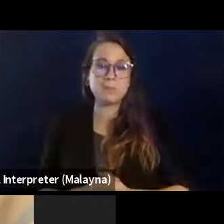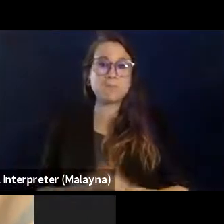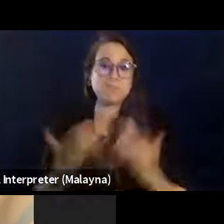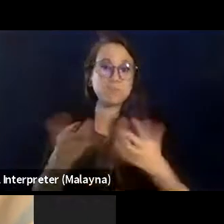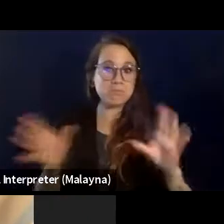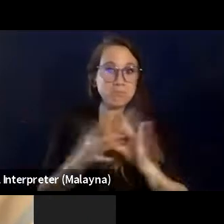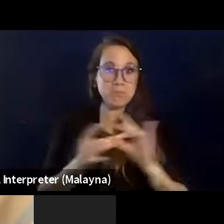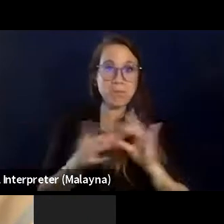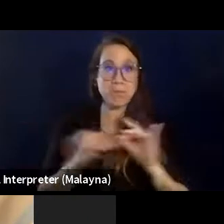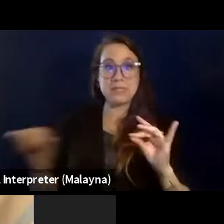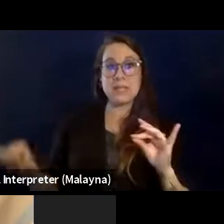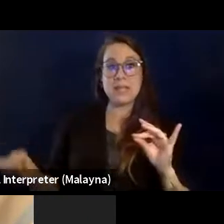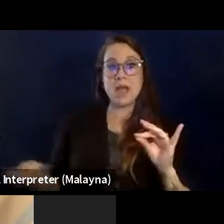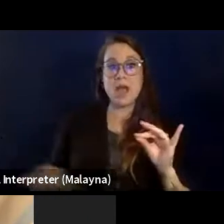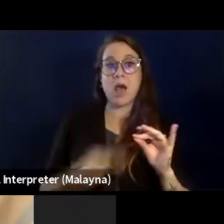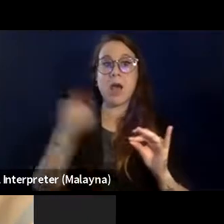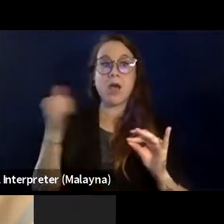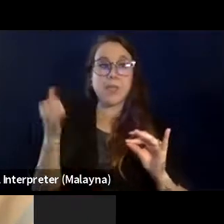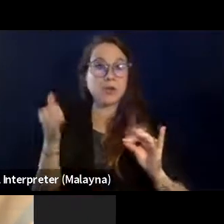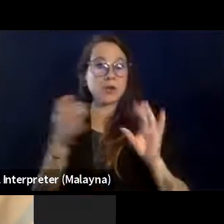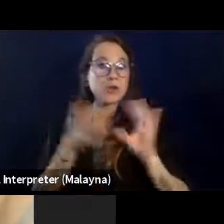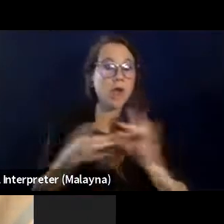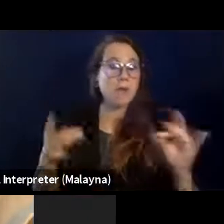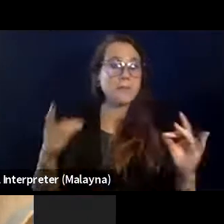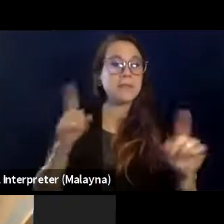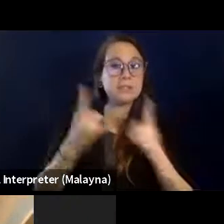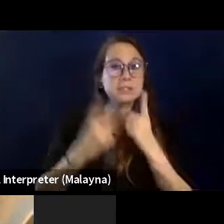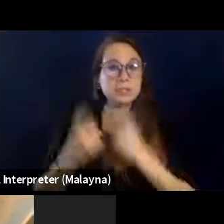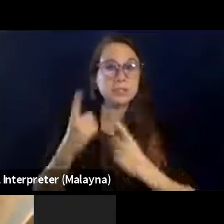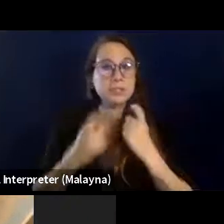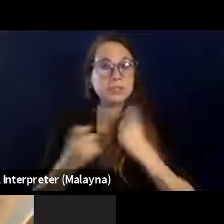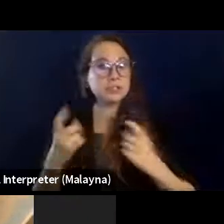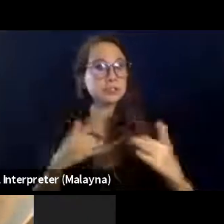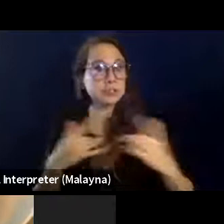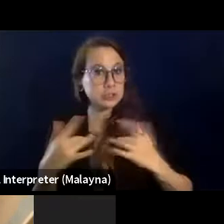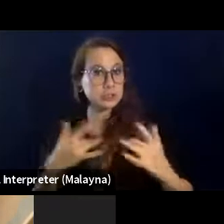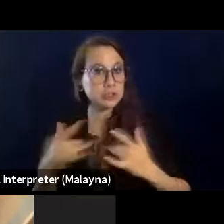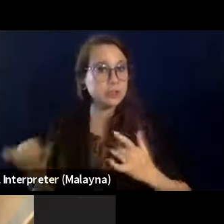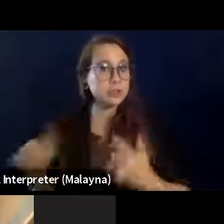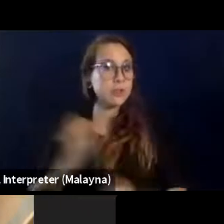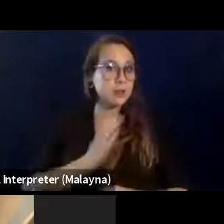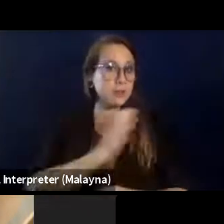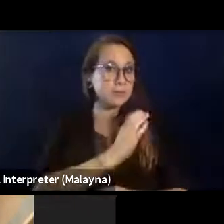any additional comments or questions from the rest of the commission?